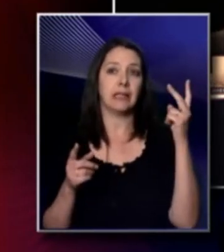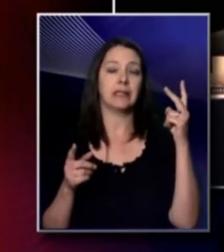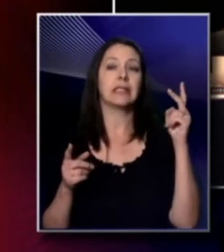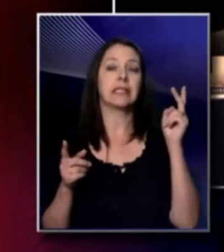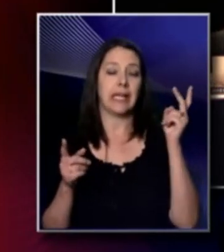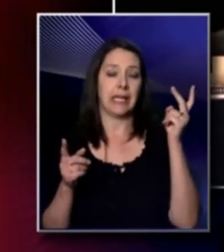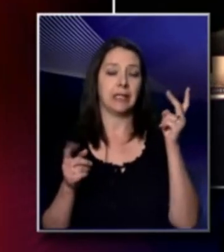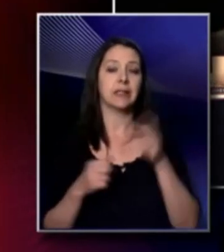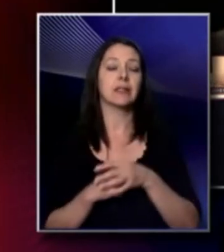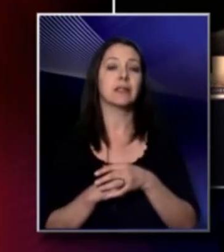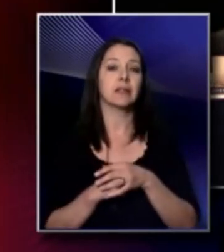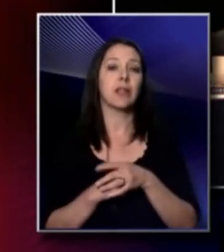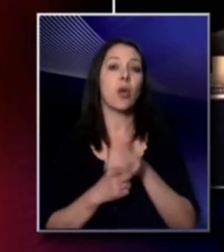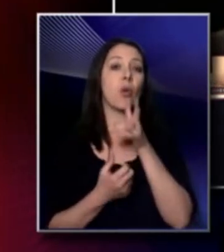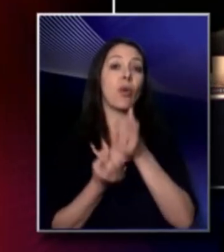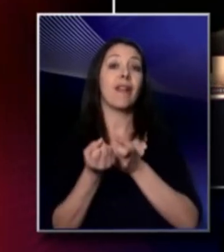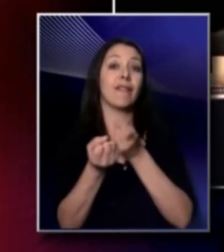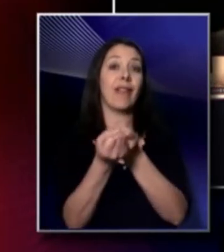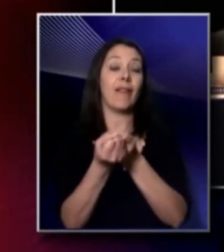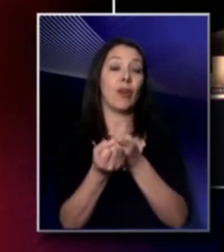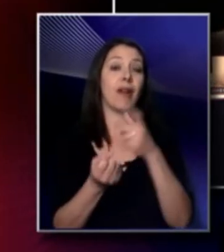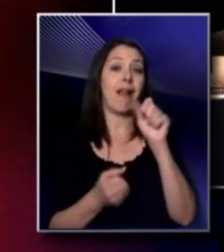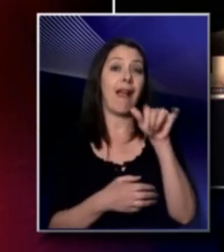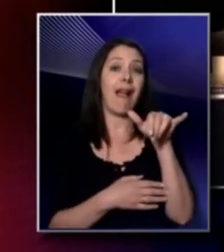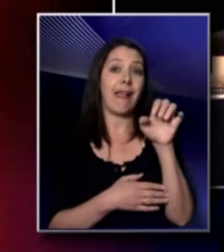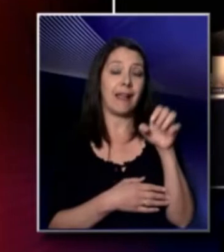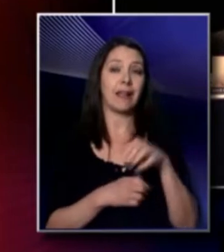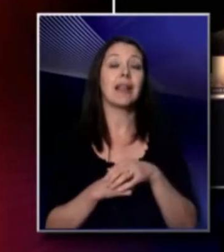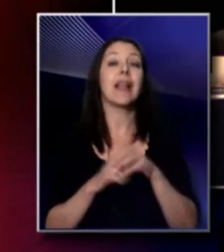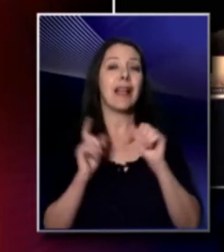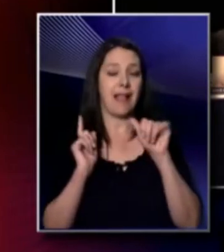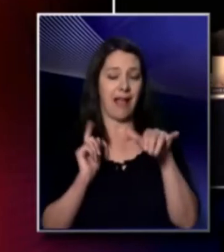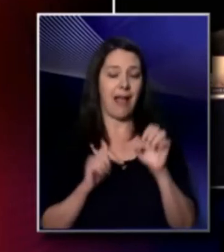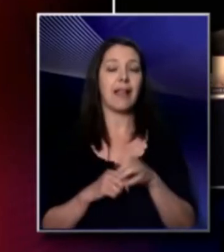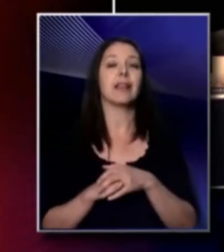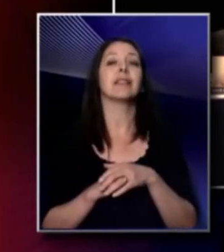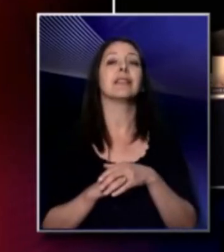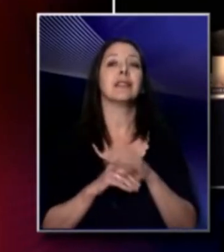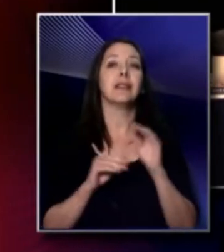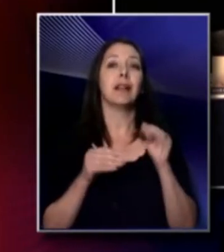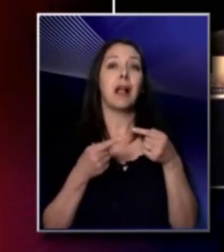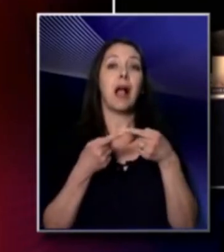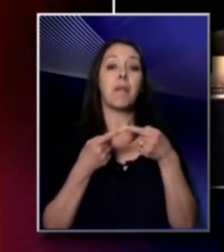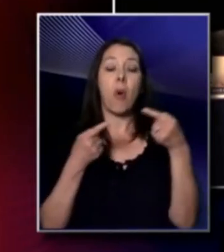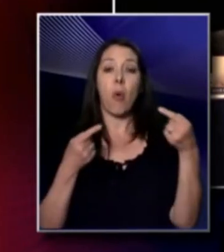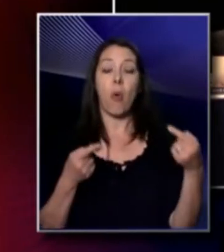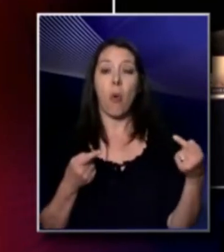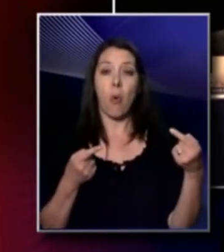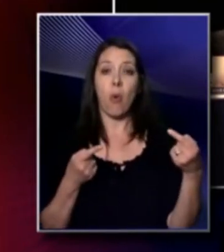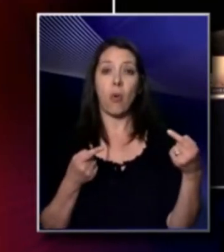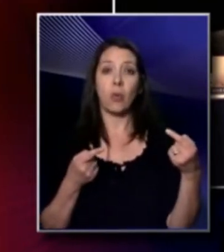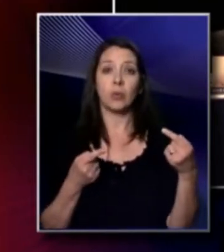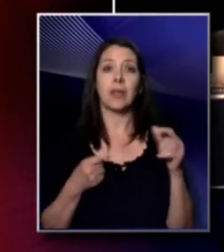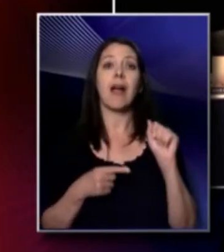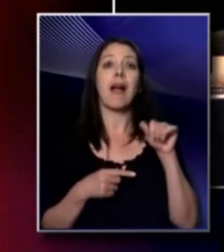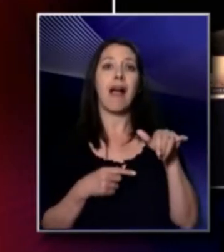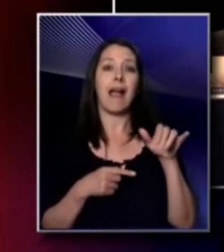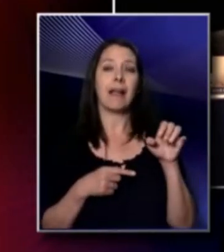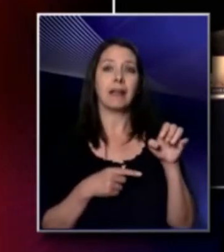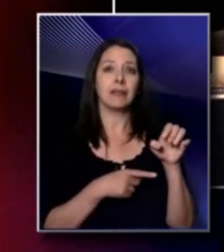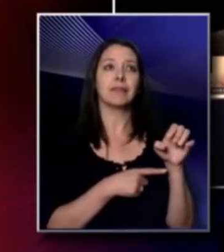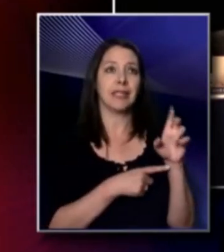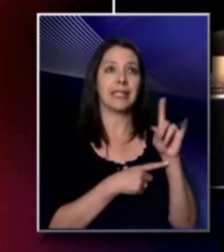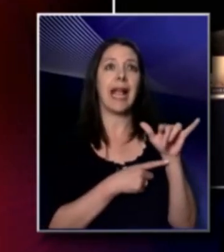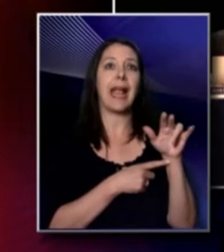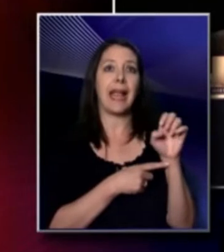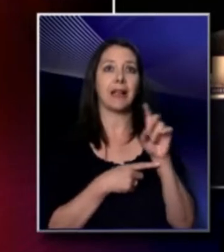I second. All in favor say aye. Aye. Opposed? Aye.